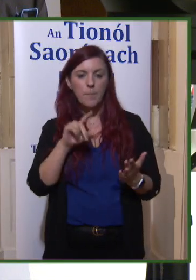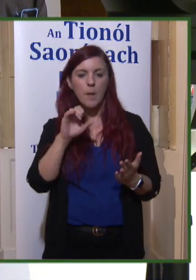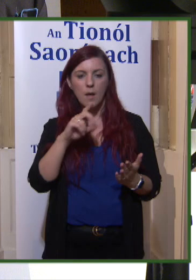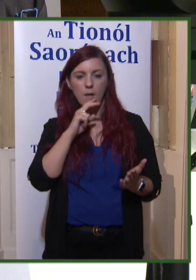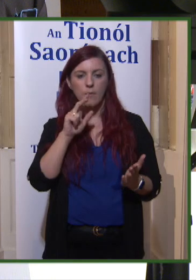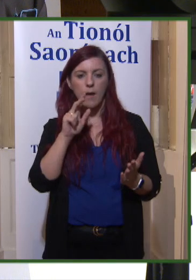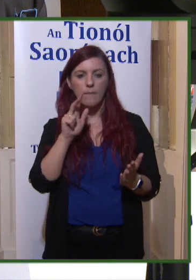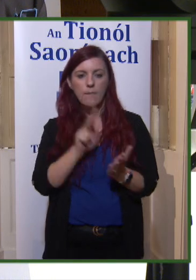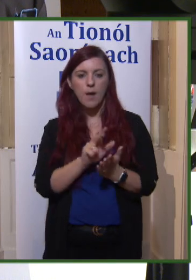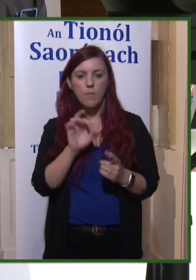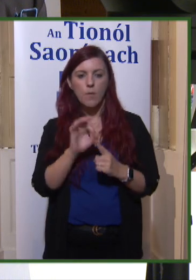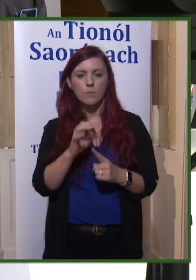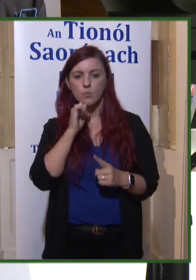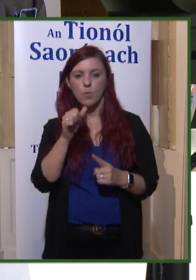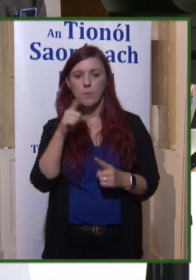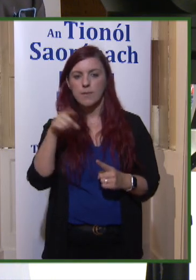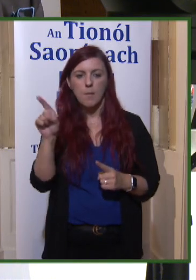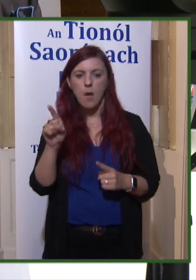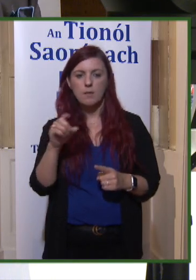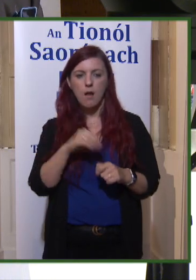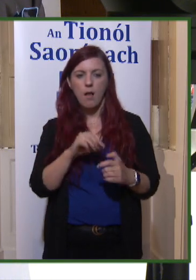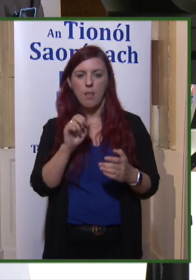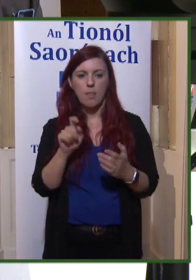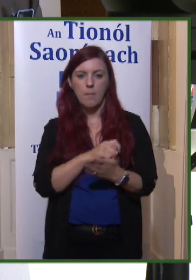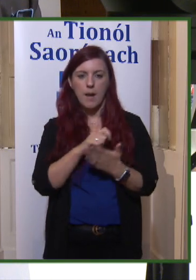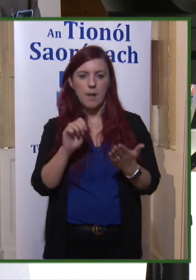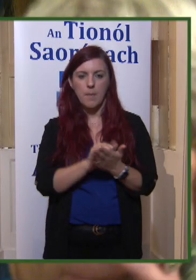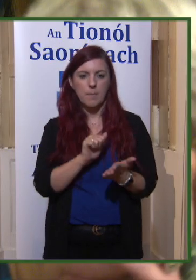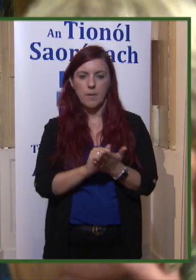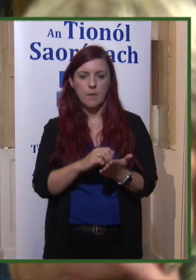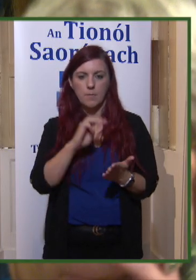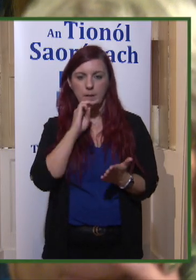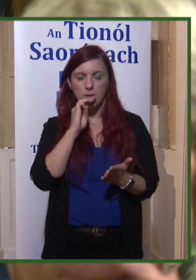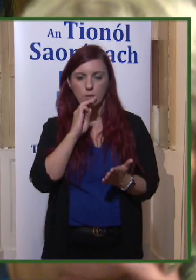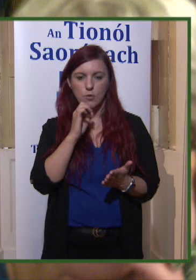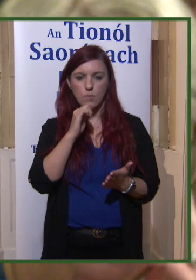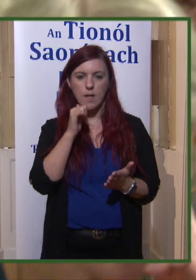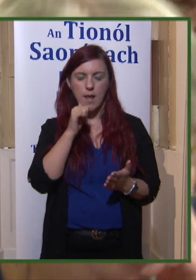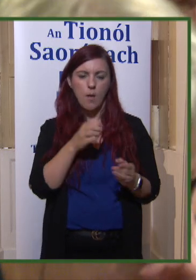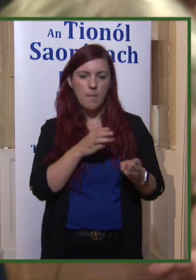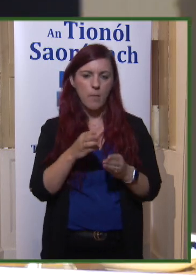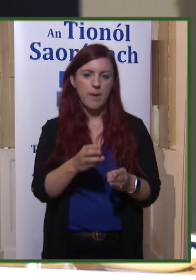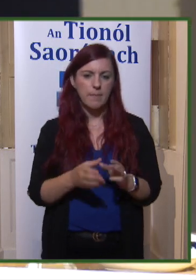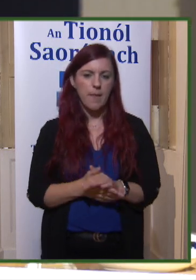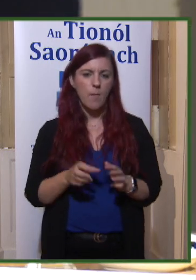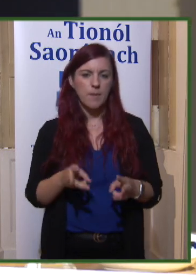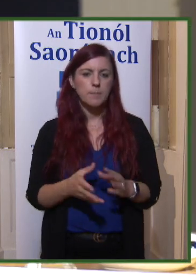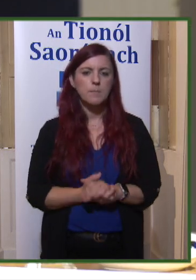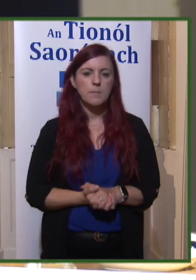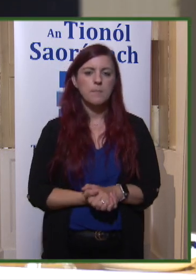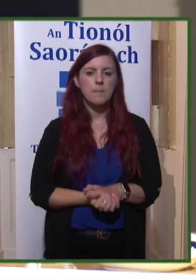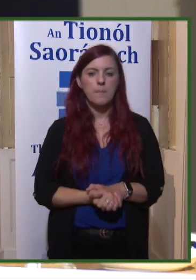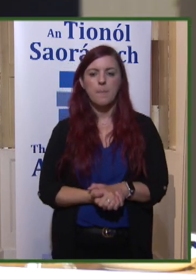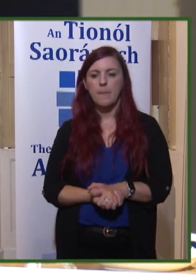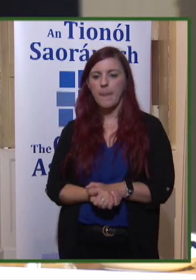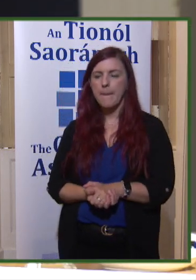you simply don't tick that box on the ballot paper and you don't allow a pathway to candidacy via political parties. It's as straightforward